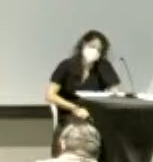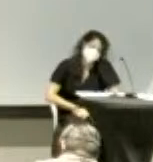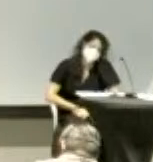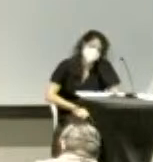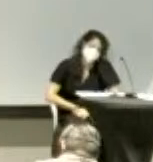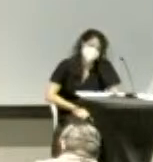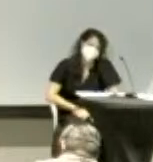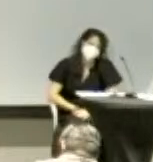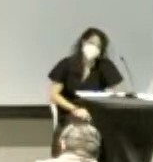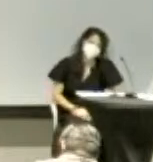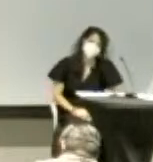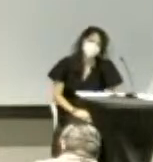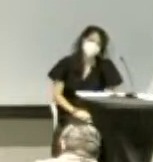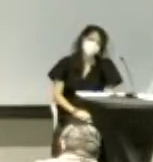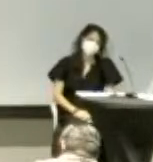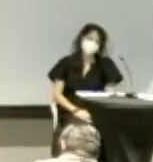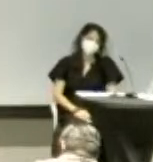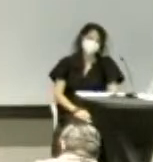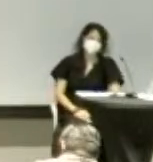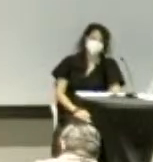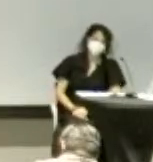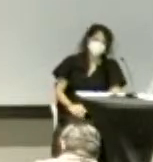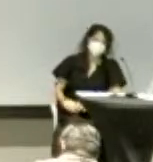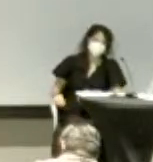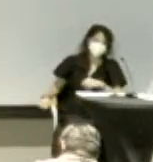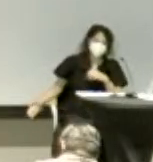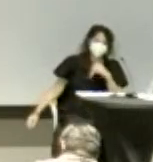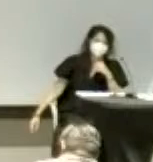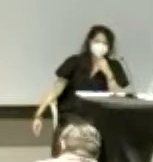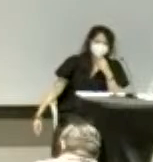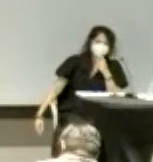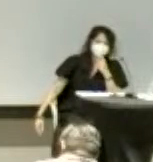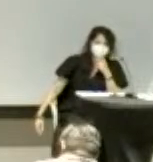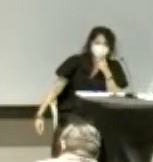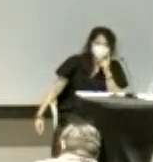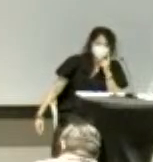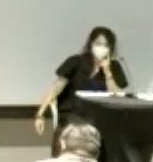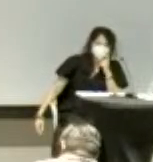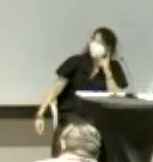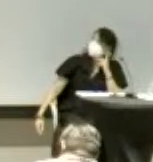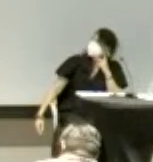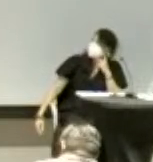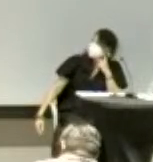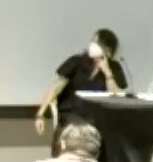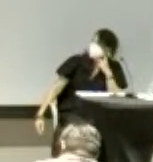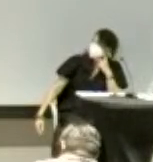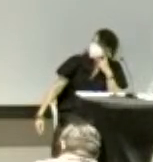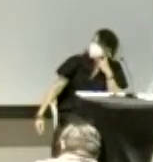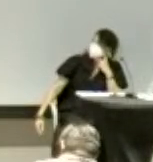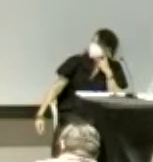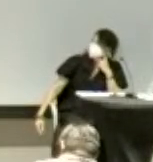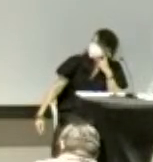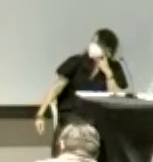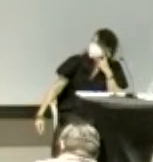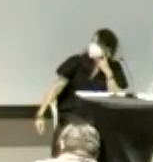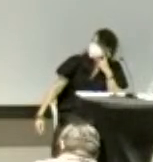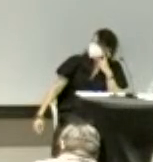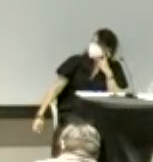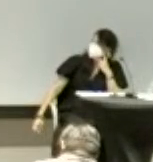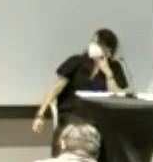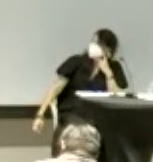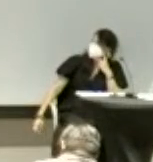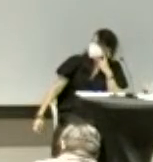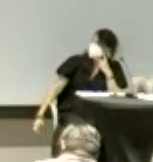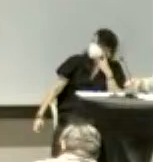able to have that from academic staff and faculty is really meaningful, but I feel like it's meaningful as well for students to reach out to academic staff and faculty and saying and giving them that checkup as well.